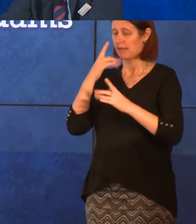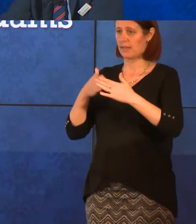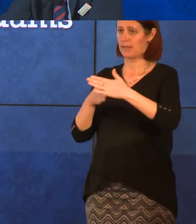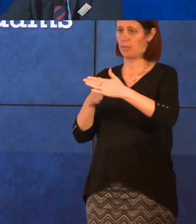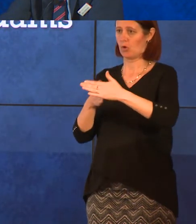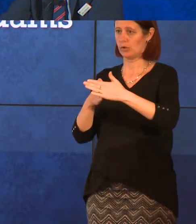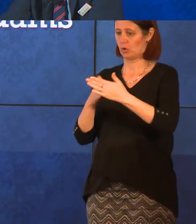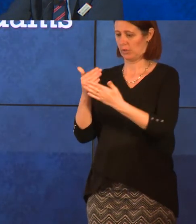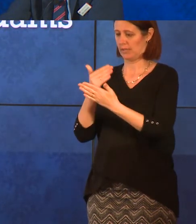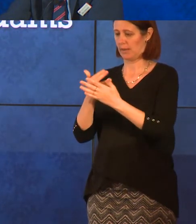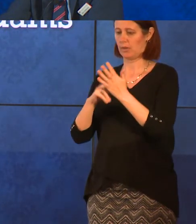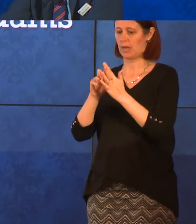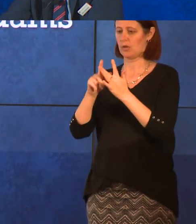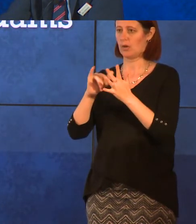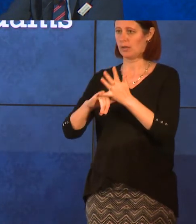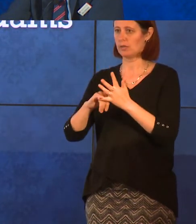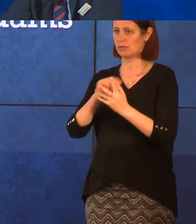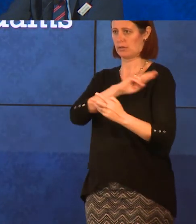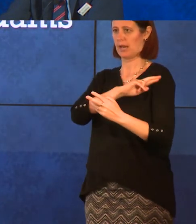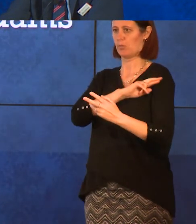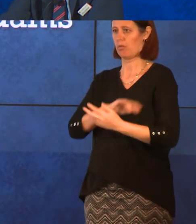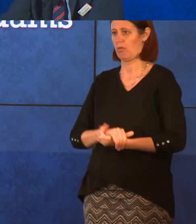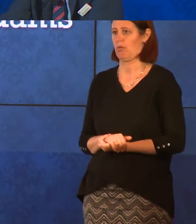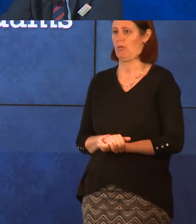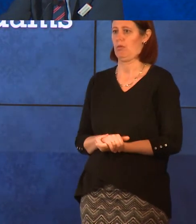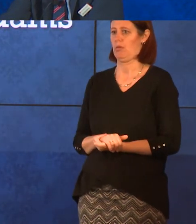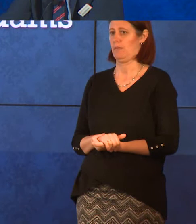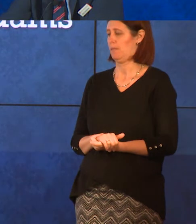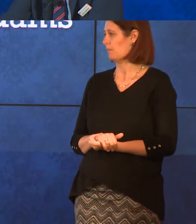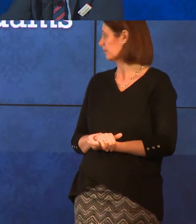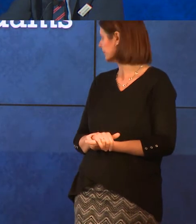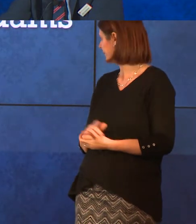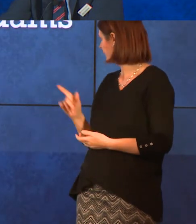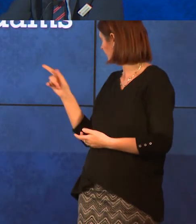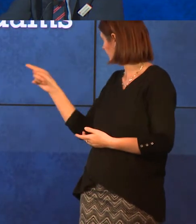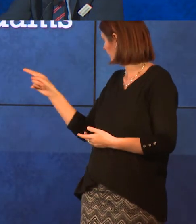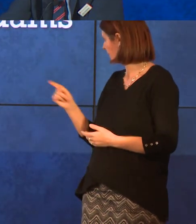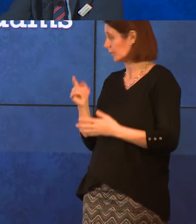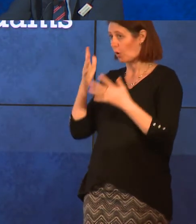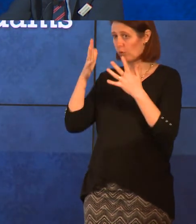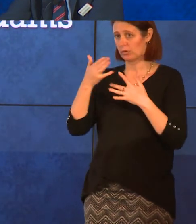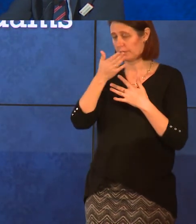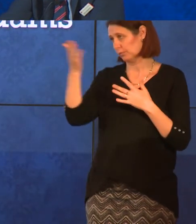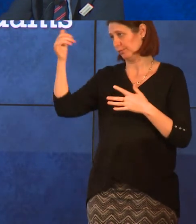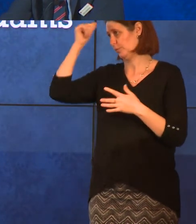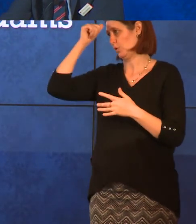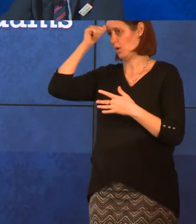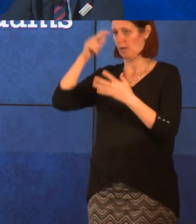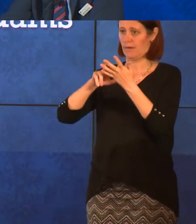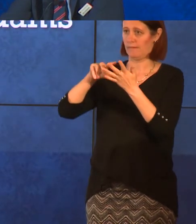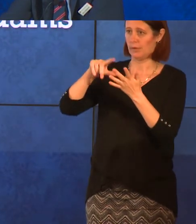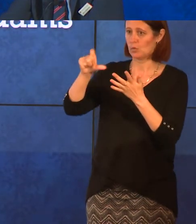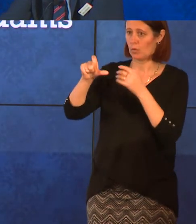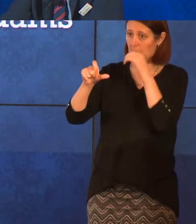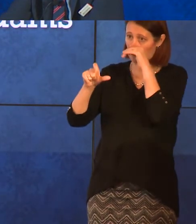to keeping the NDIS accountable? Yep. So, as a lot of you will know, all of you, Victoria